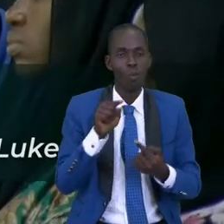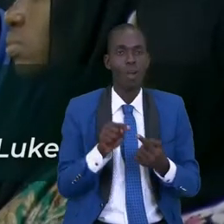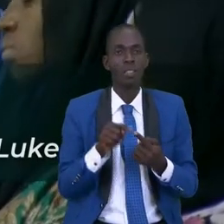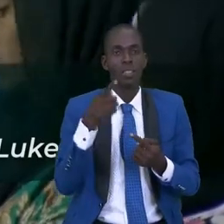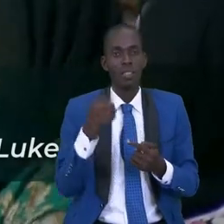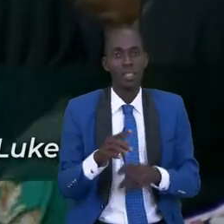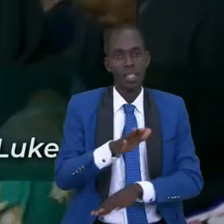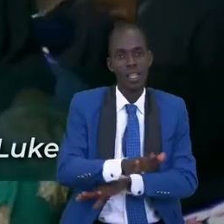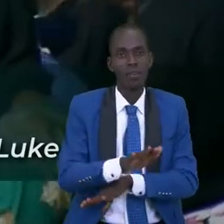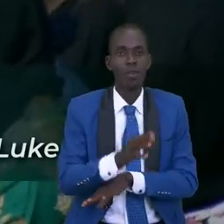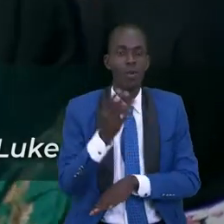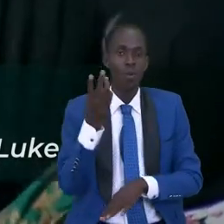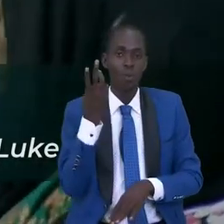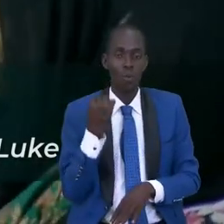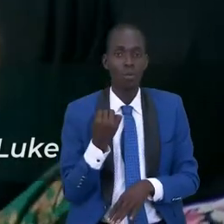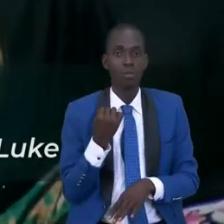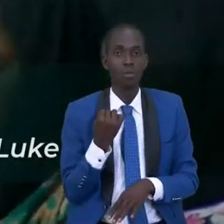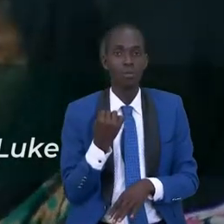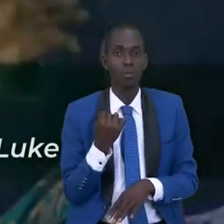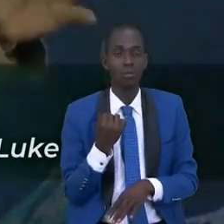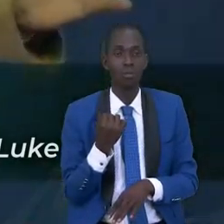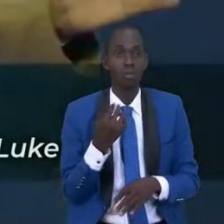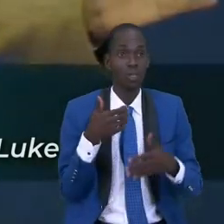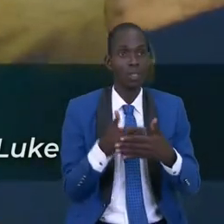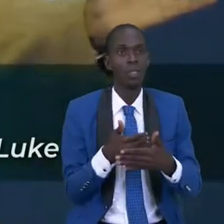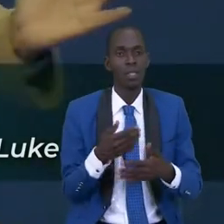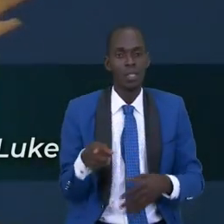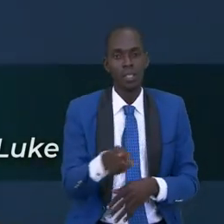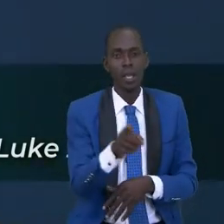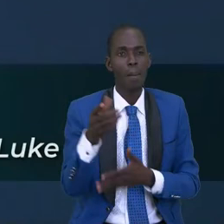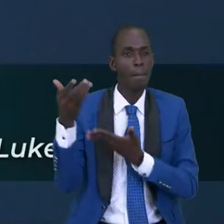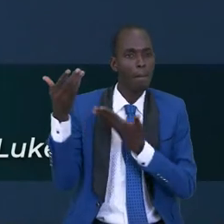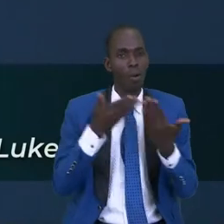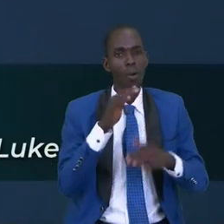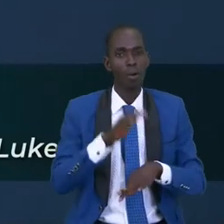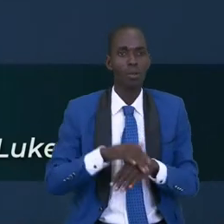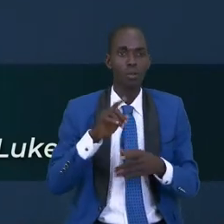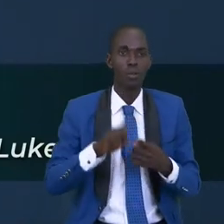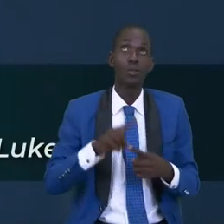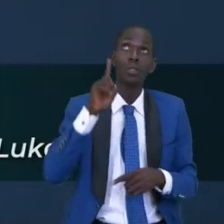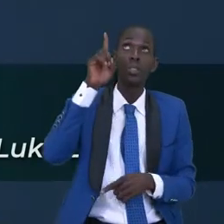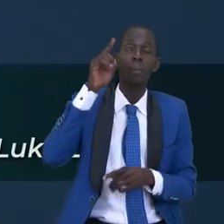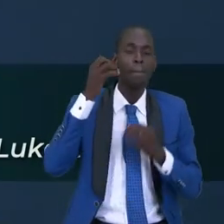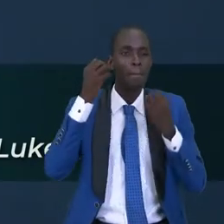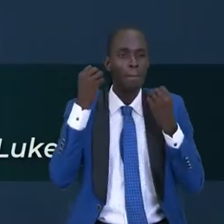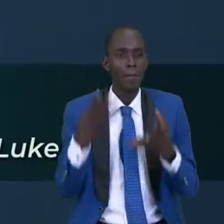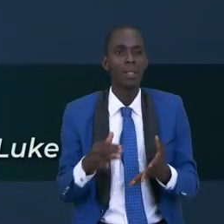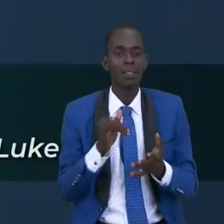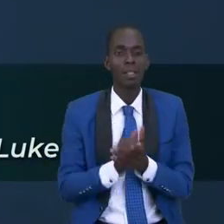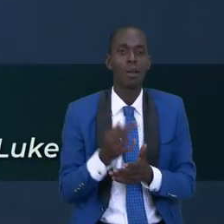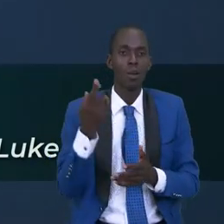the evening was come, they brought unto him many that